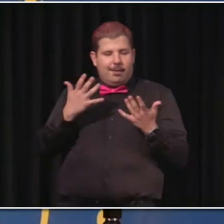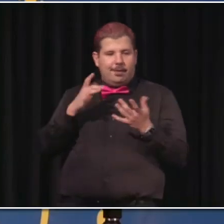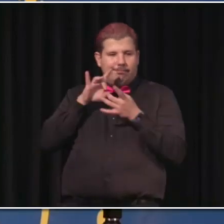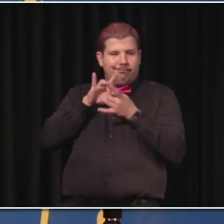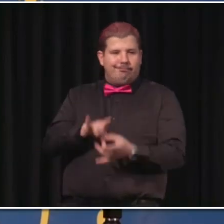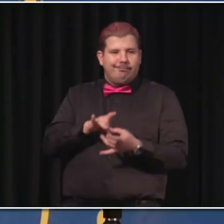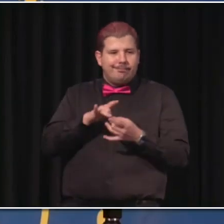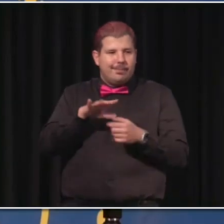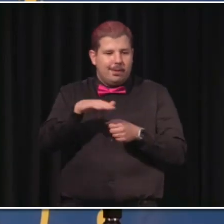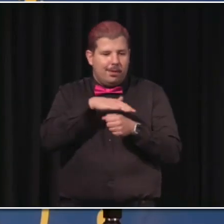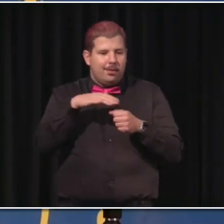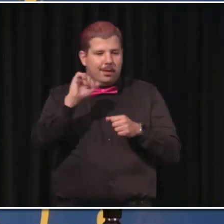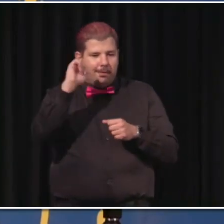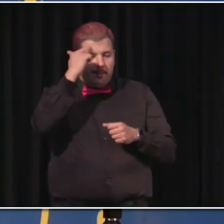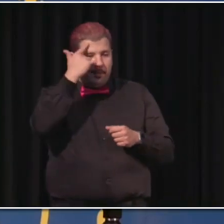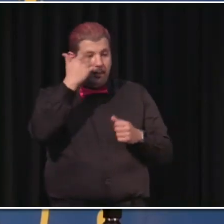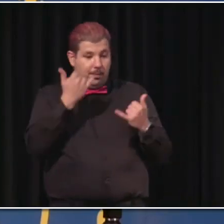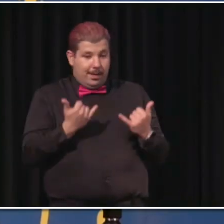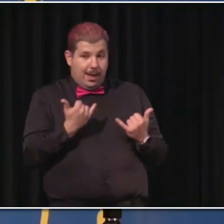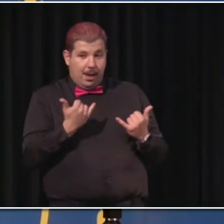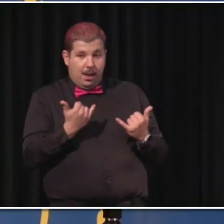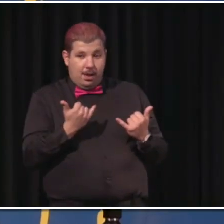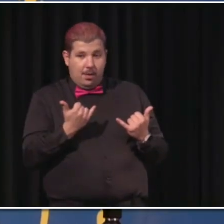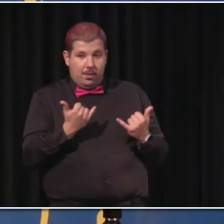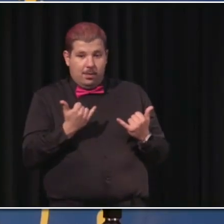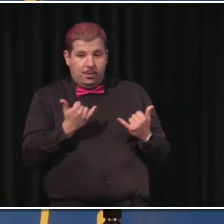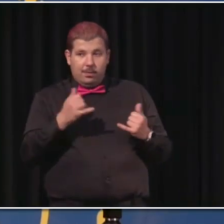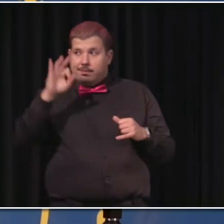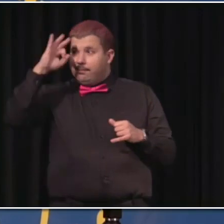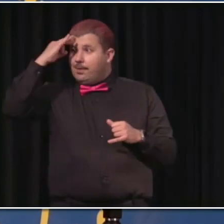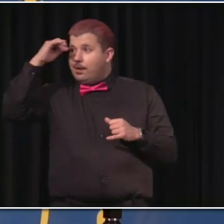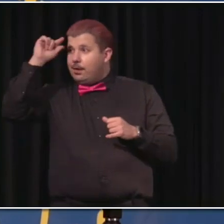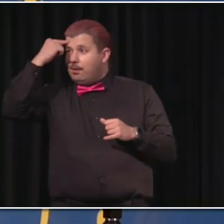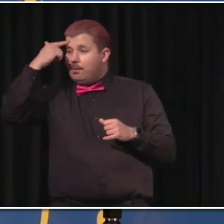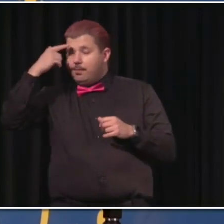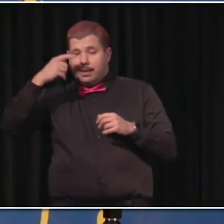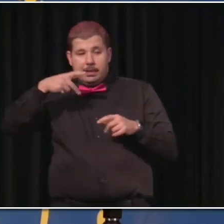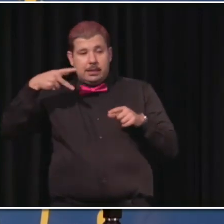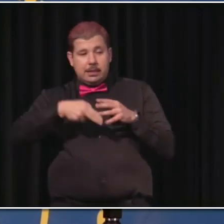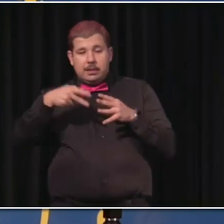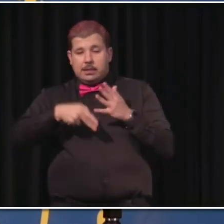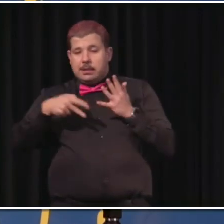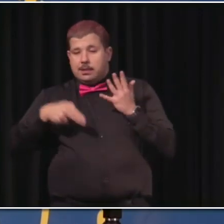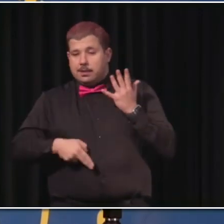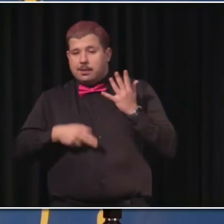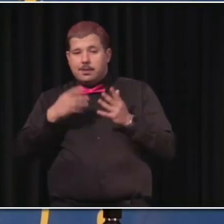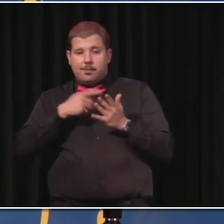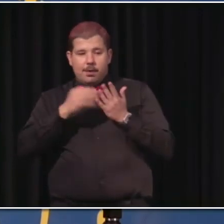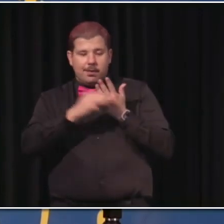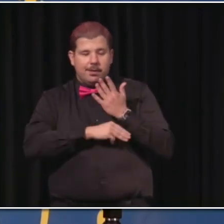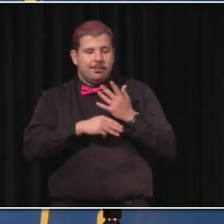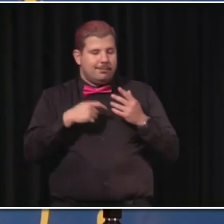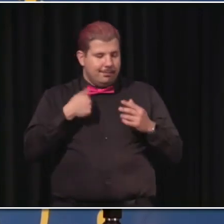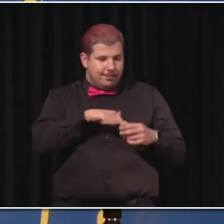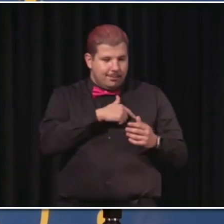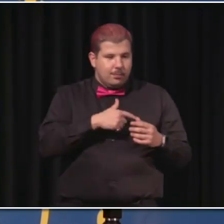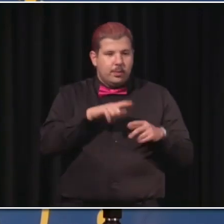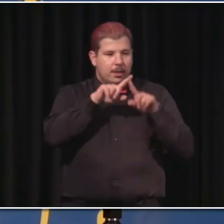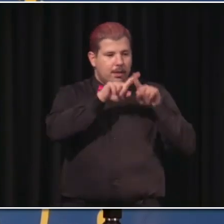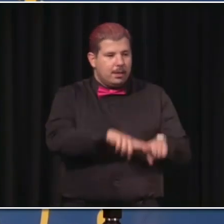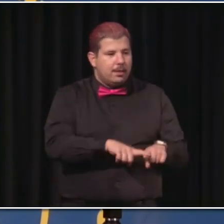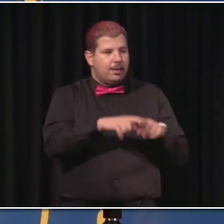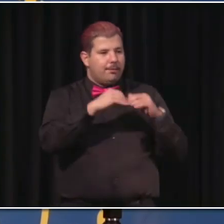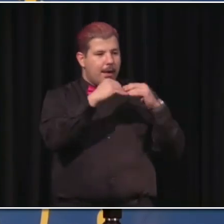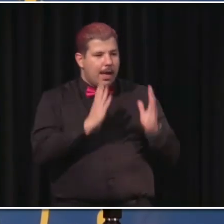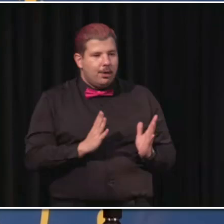it. Right now, the federal government is slashing programs we rely on for healthcare, housing, clean